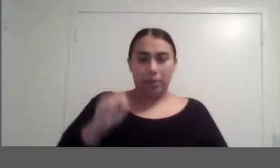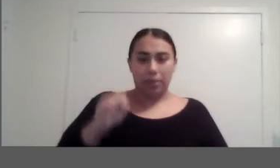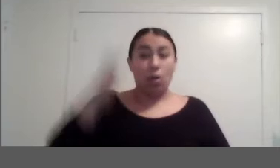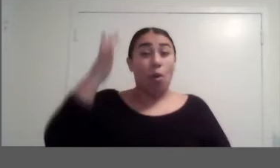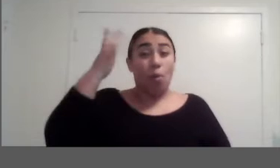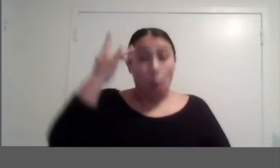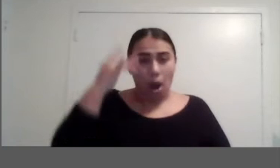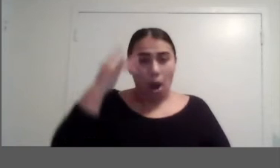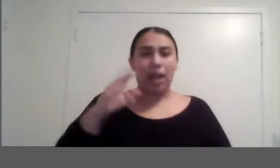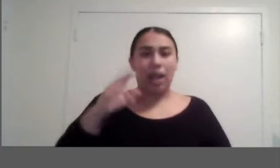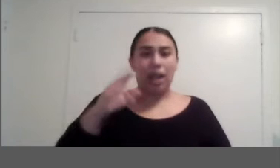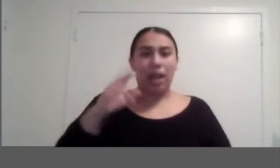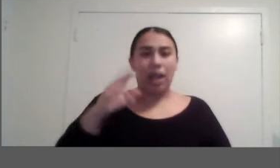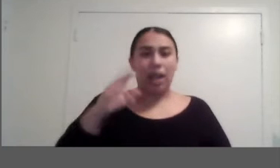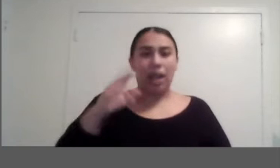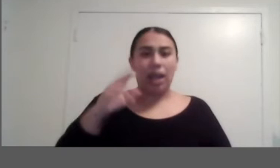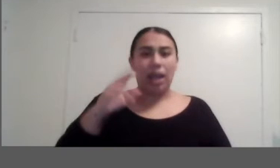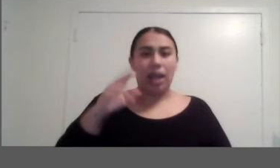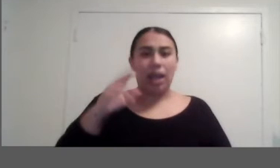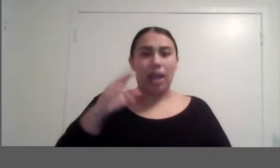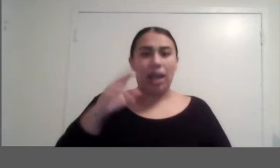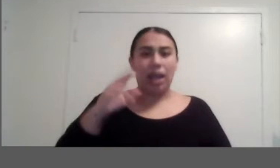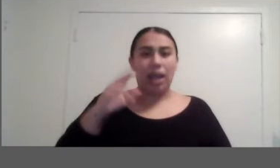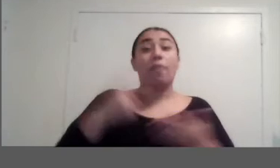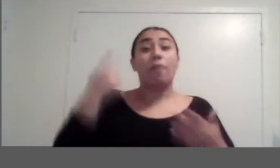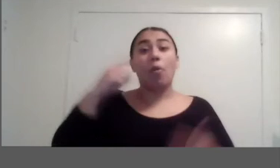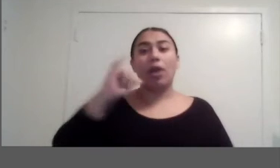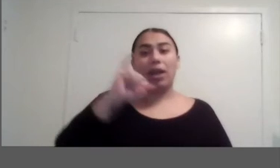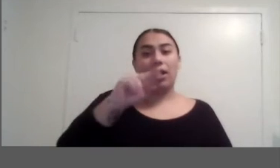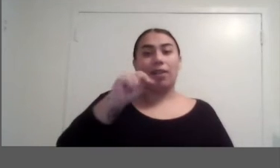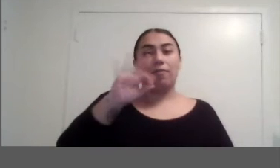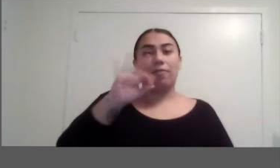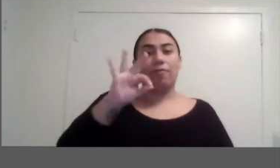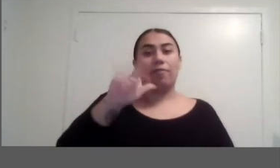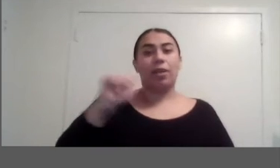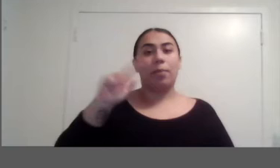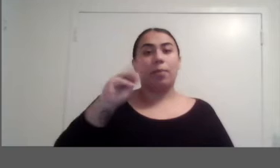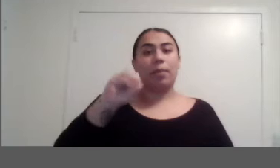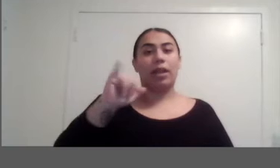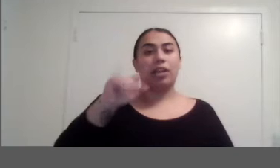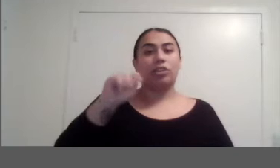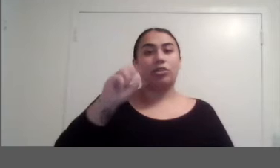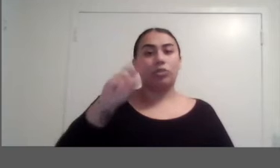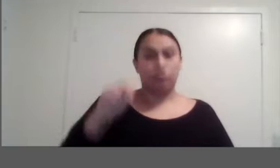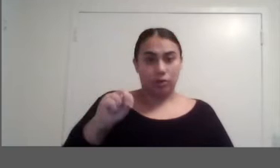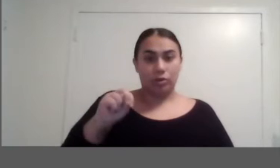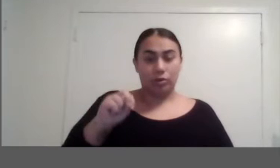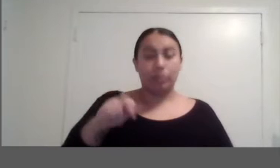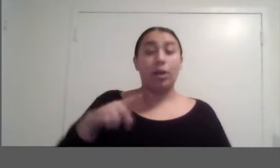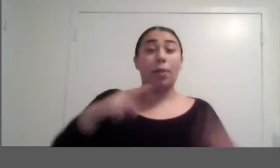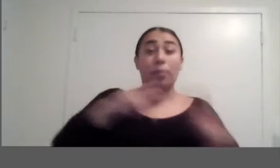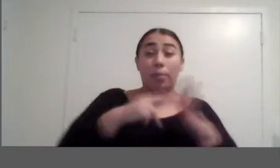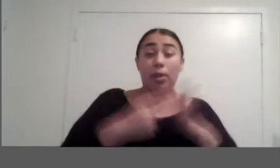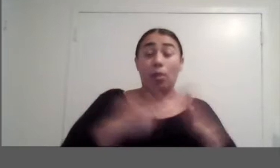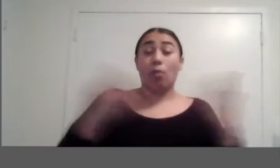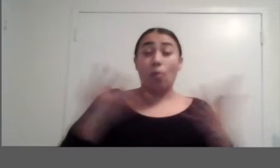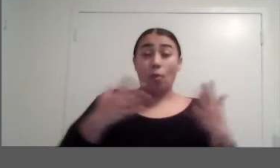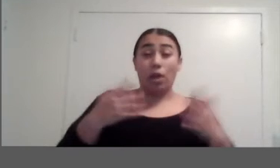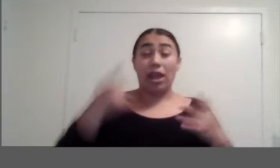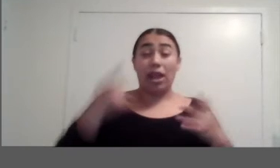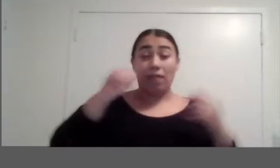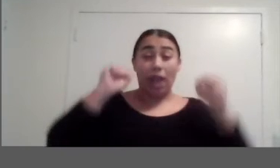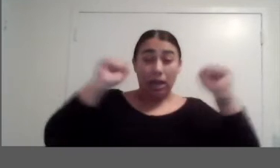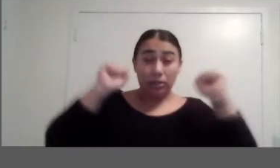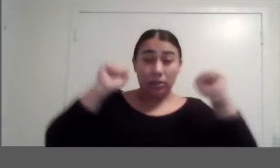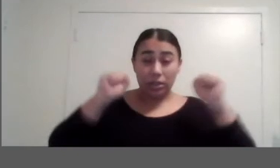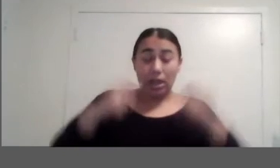recognize or ease restrictions on players using CBD. In fact, in 2018, the World Anti-Doping